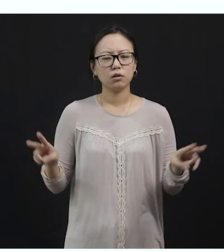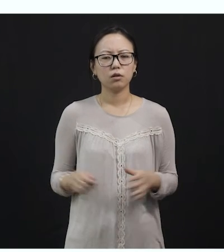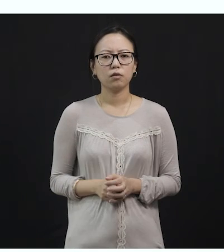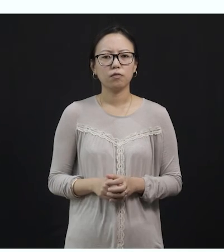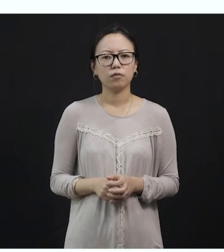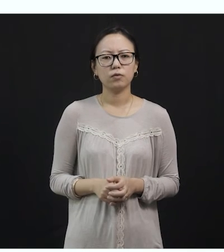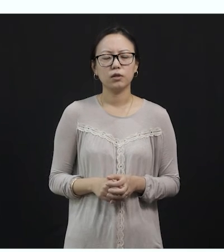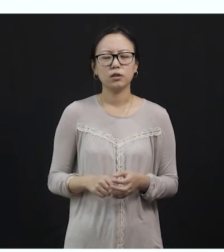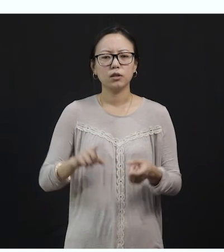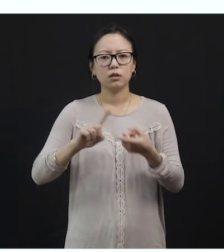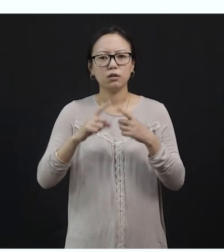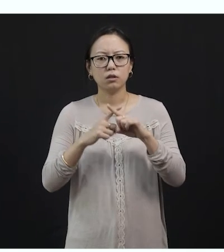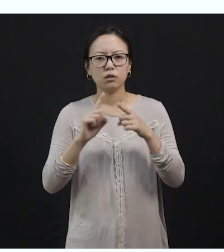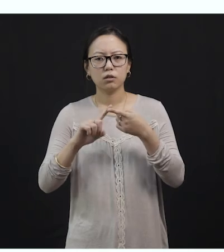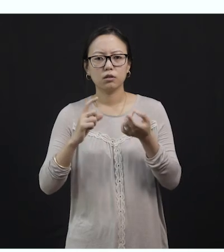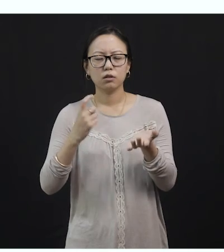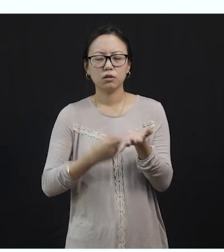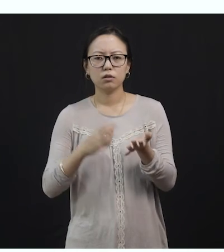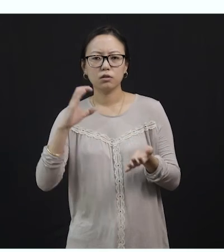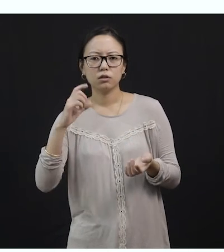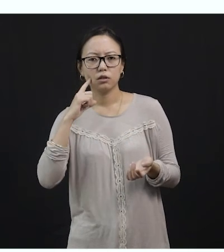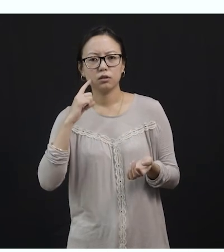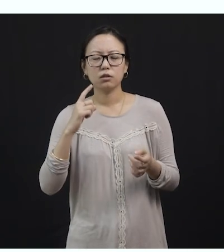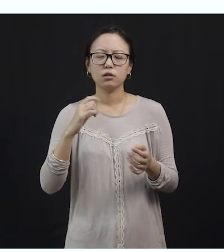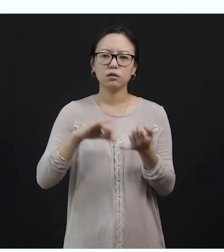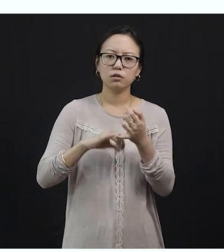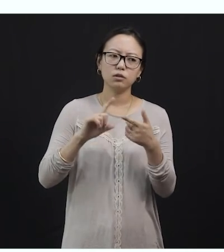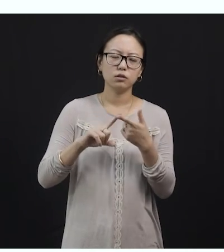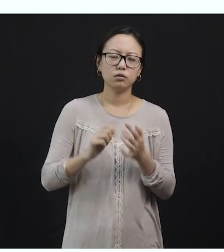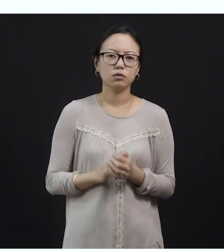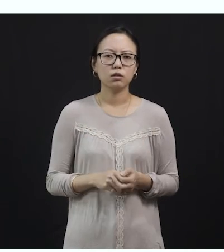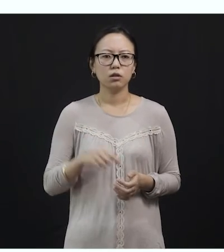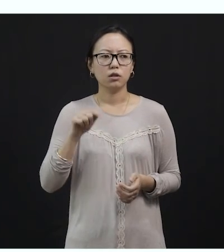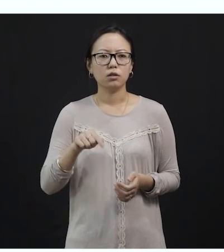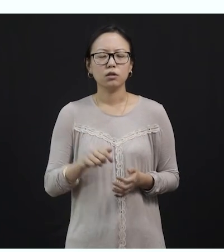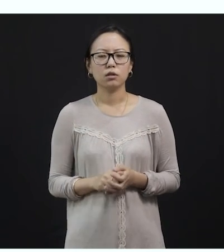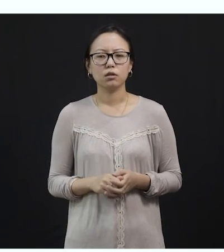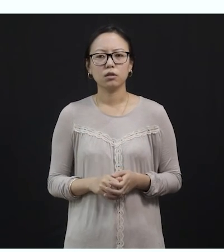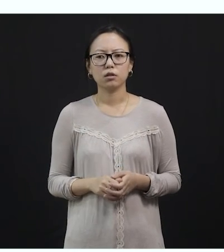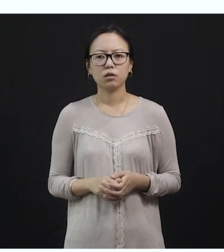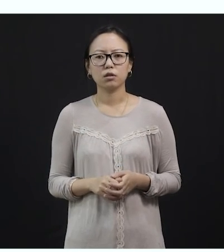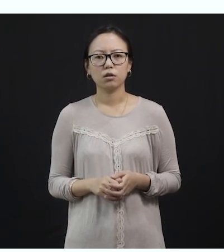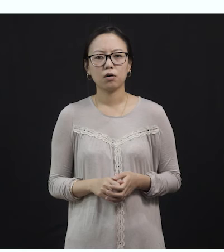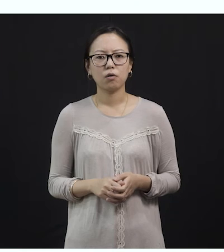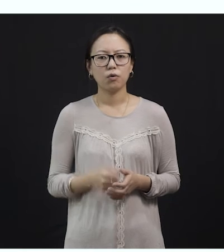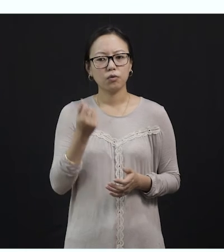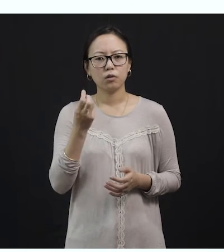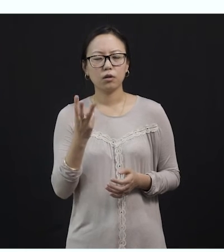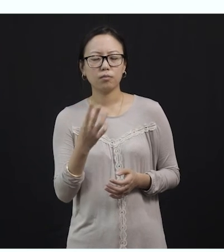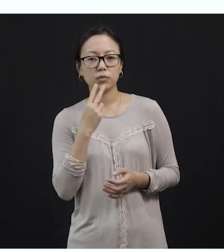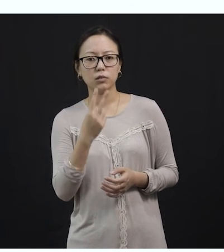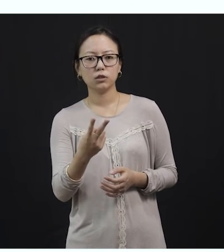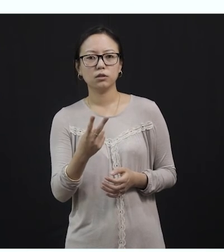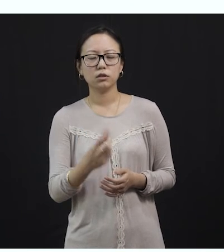have circle the bigger number, the bigger or the greater. The bigger doesn't mean the size. The bigger